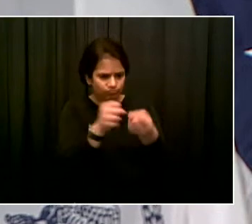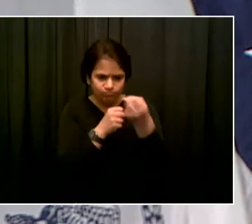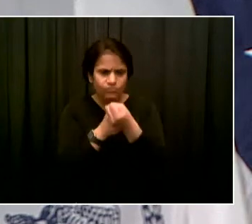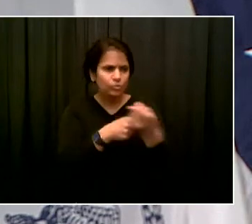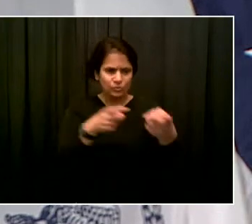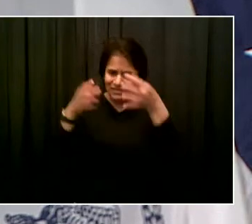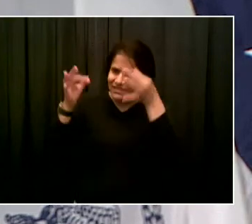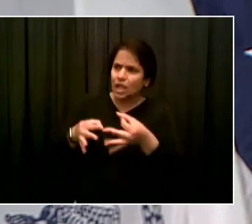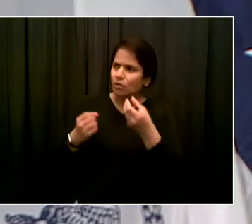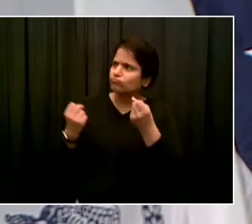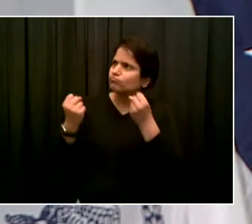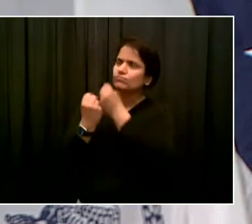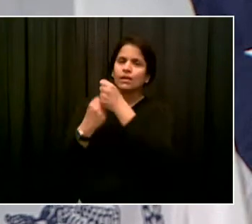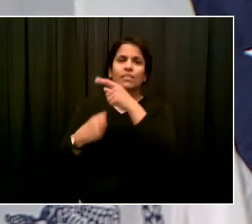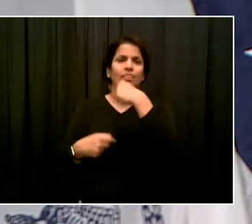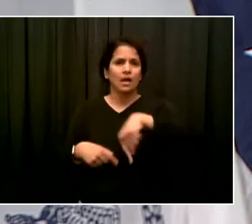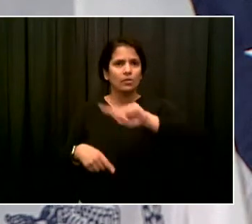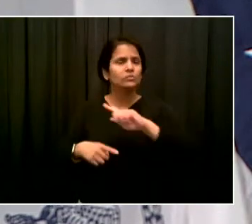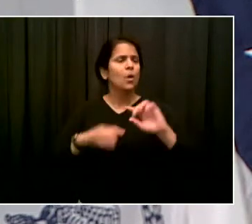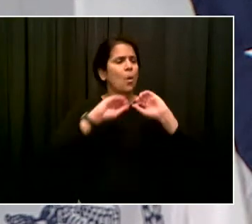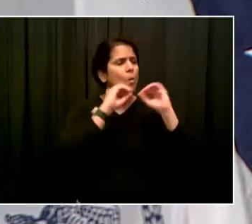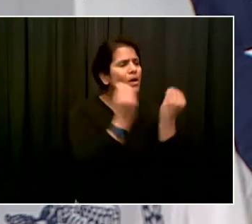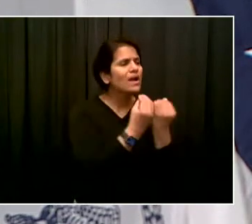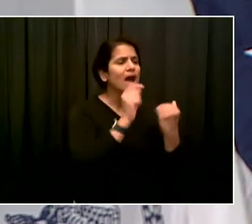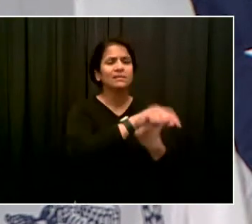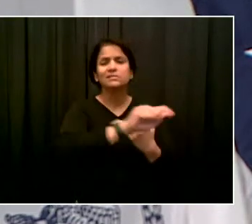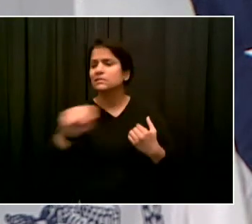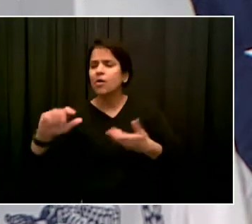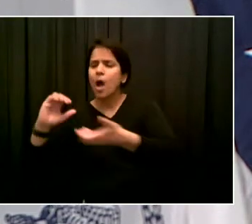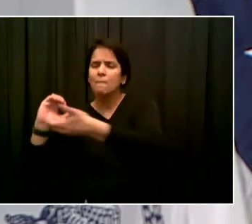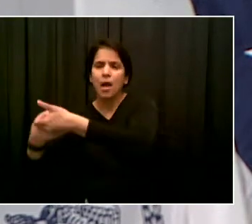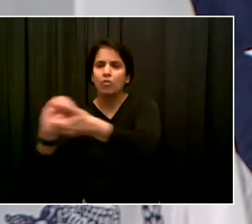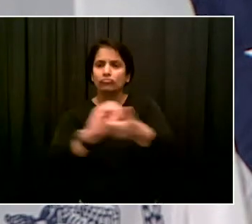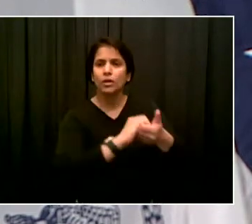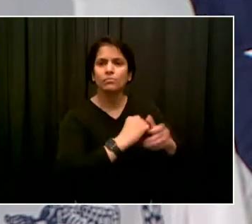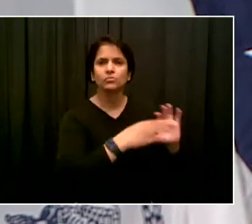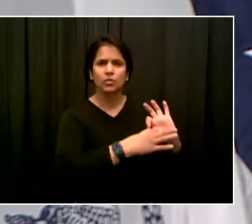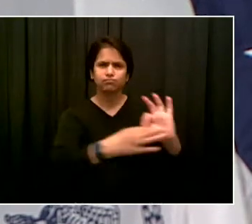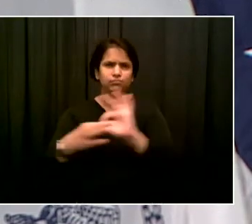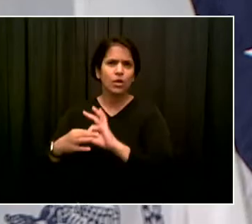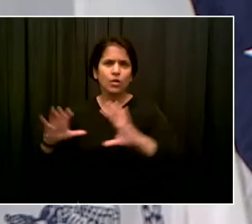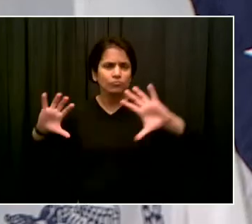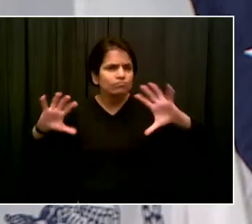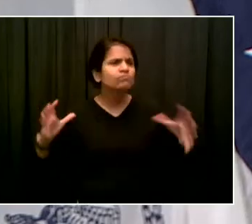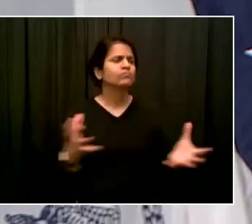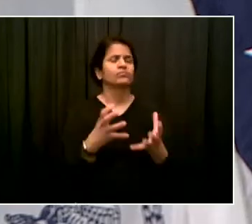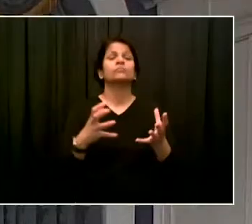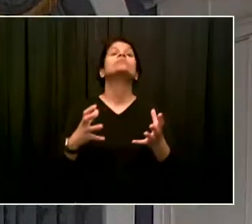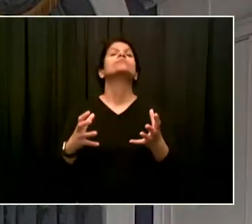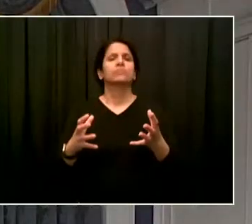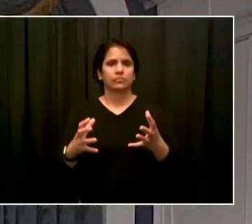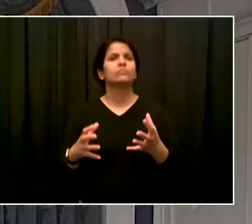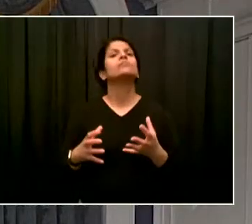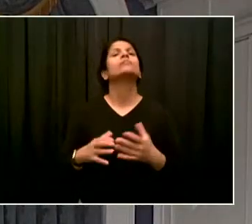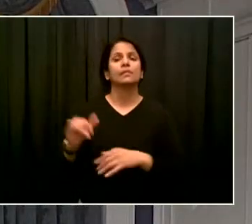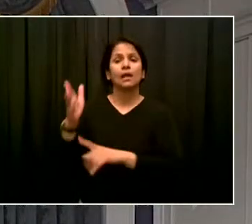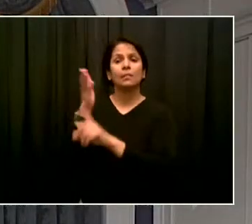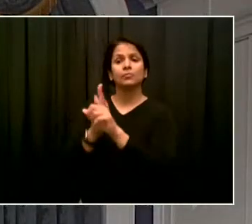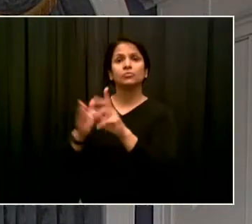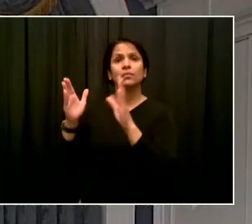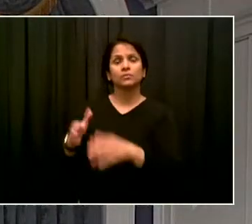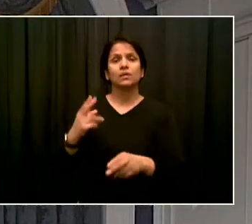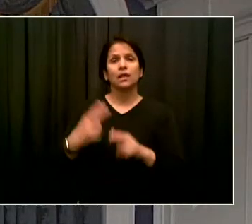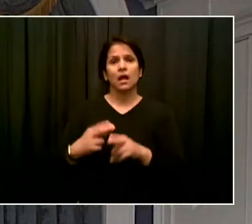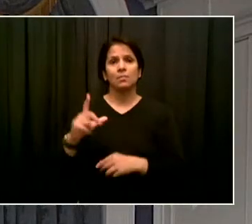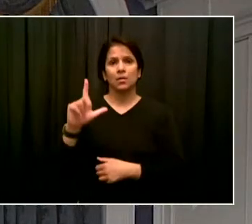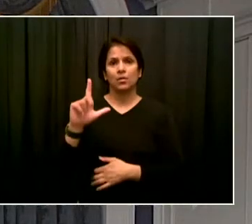intensive outreach effort and advertising effort to educate all New Yorkers. Here to tell you about it, our Chief Democracy Officer, Laura Wood.